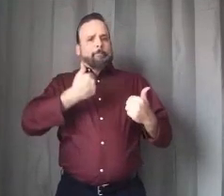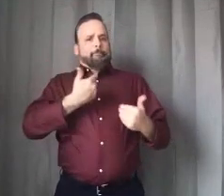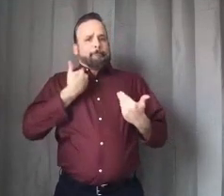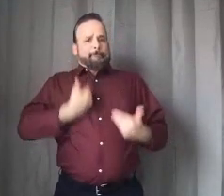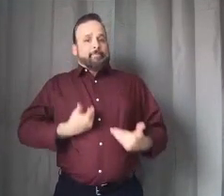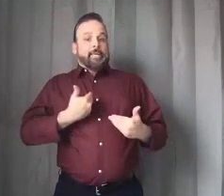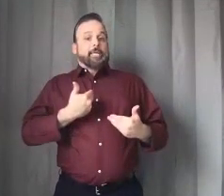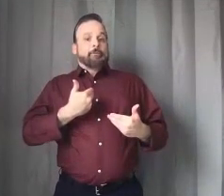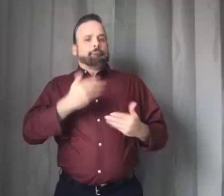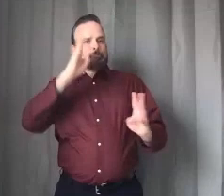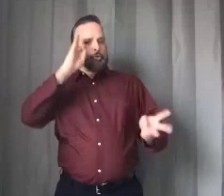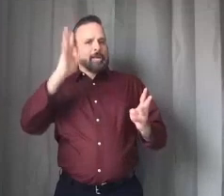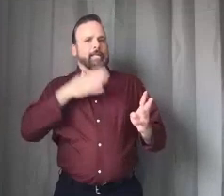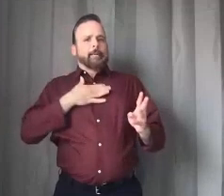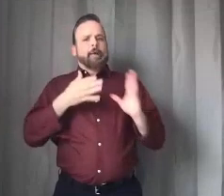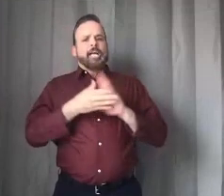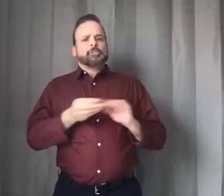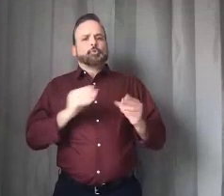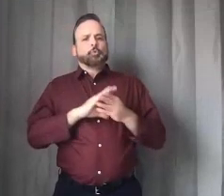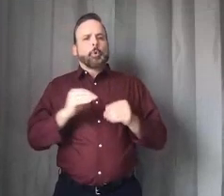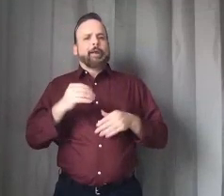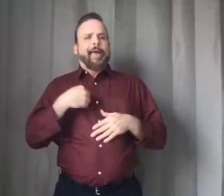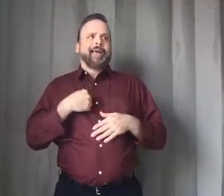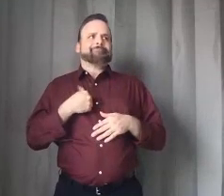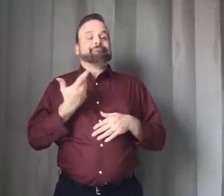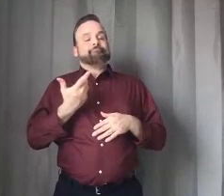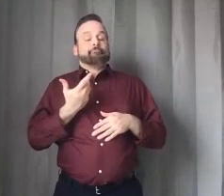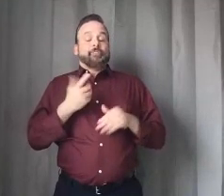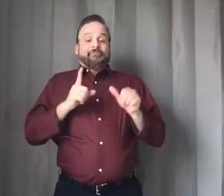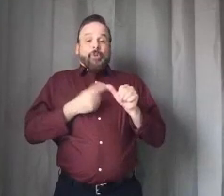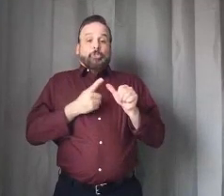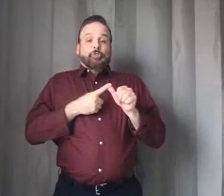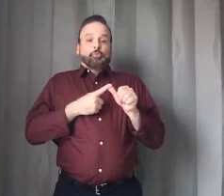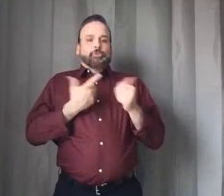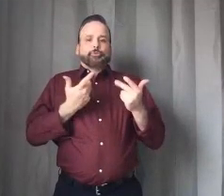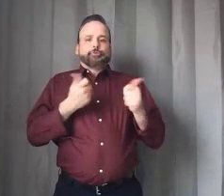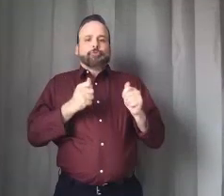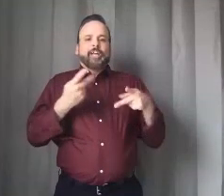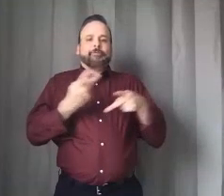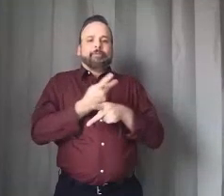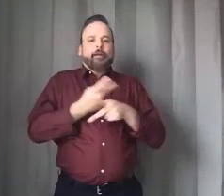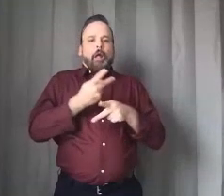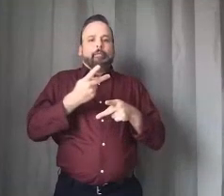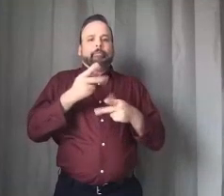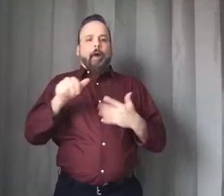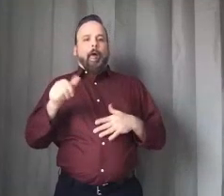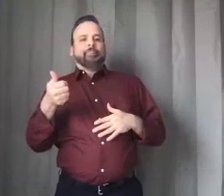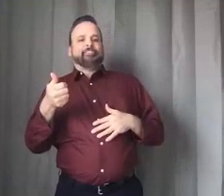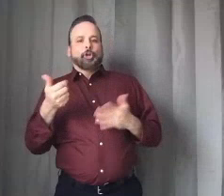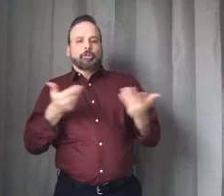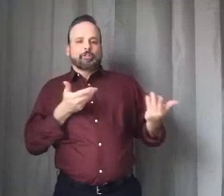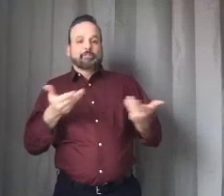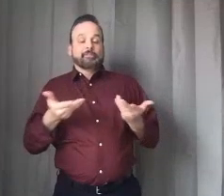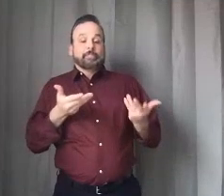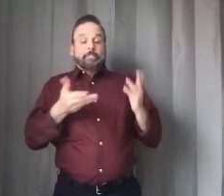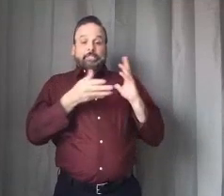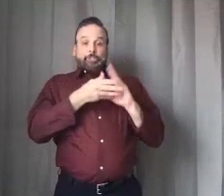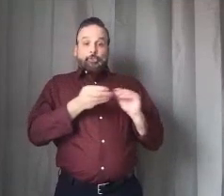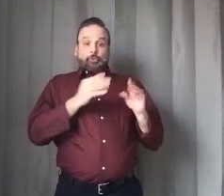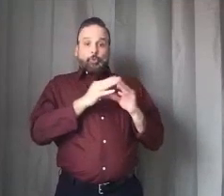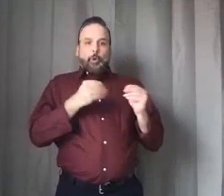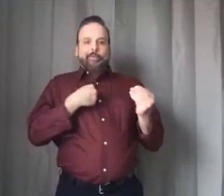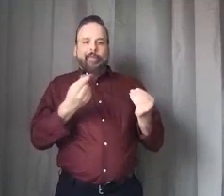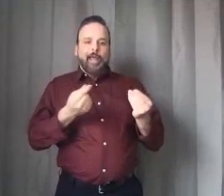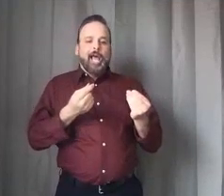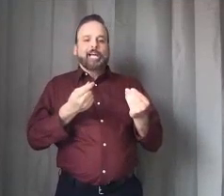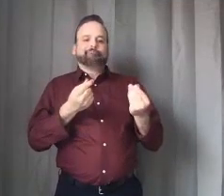creating my story, I guess like the initial thing was just trying to figure out like the other, because it was a story that I had messed around